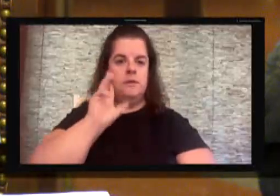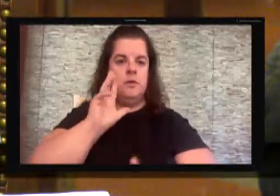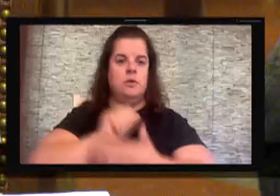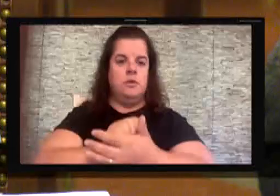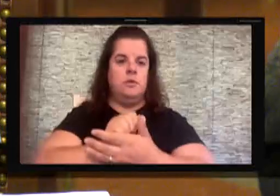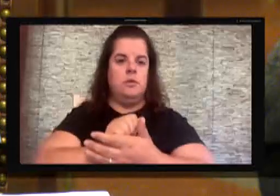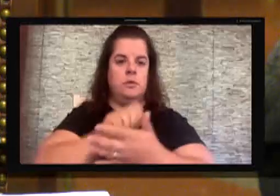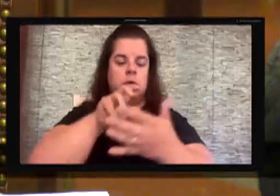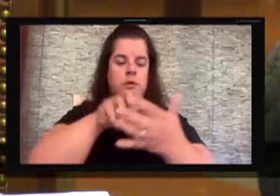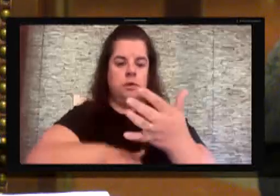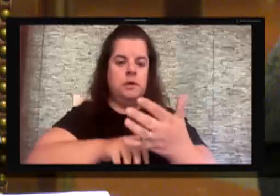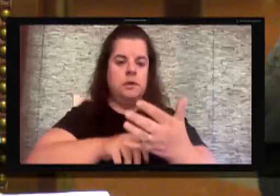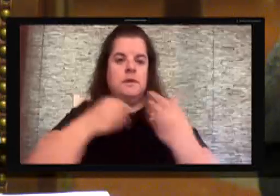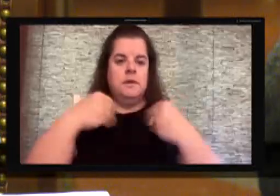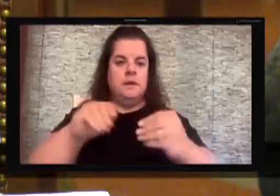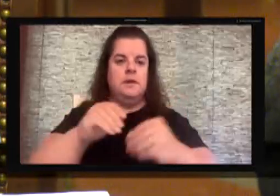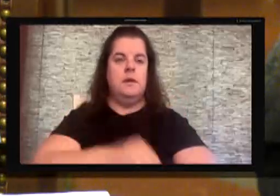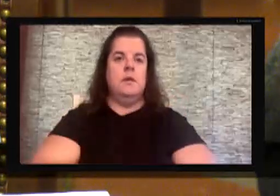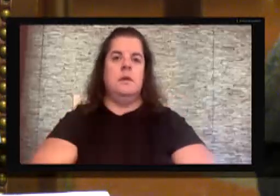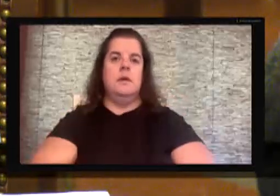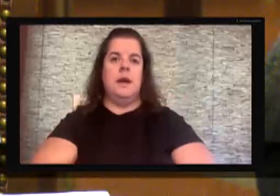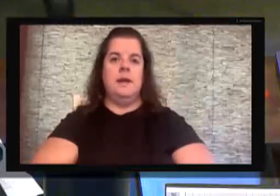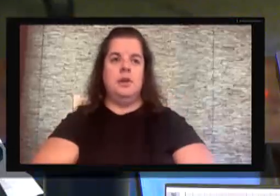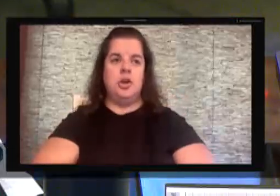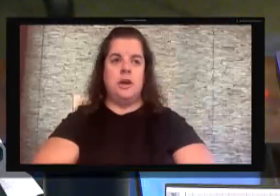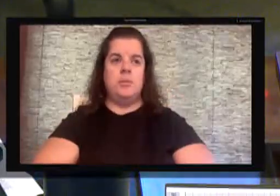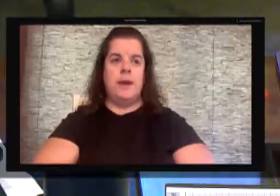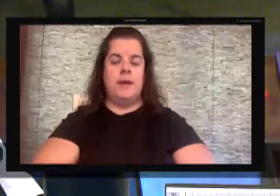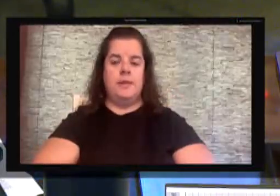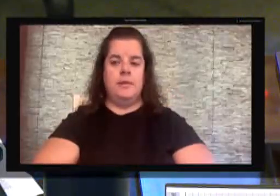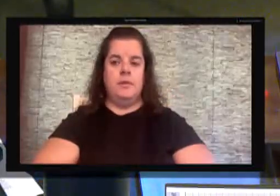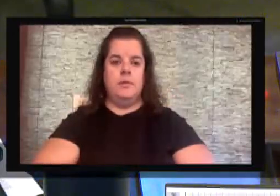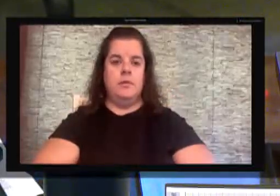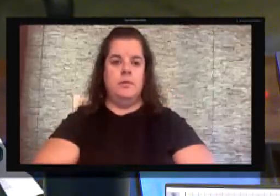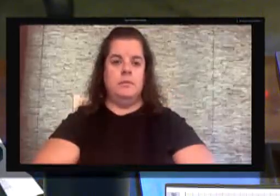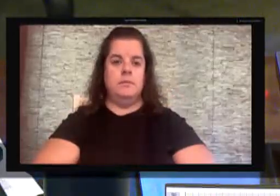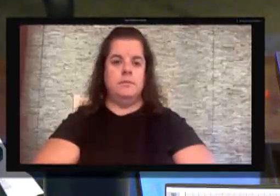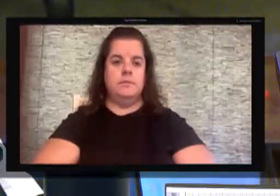in order to rescind the sale. Wait, where's that? Oh.